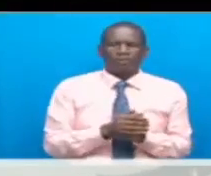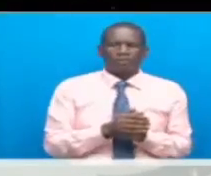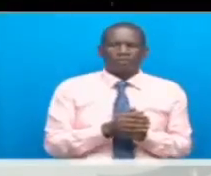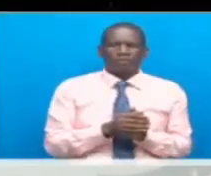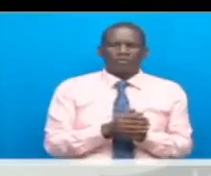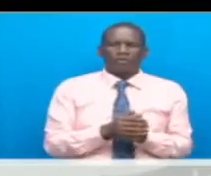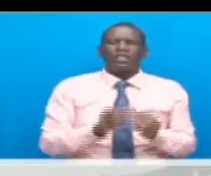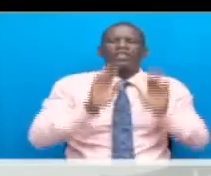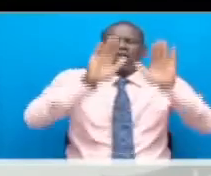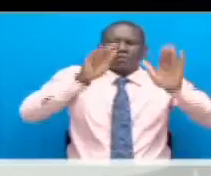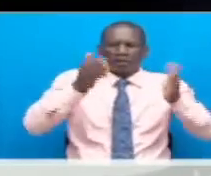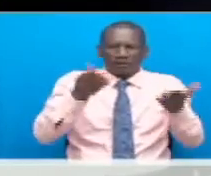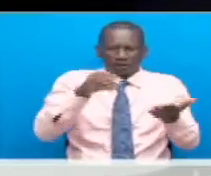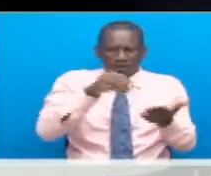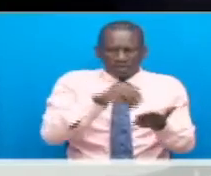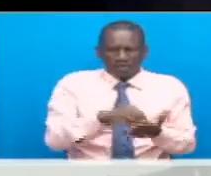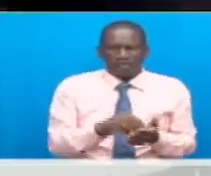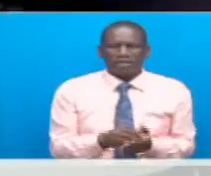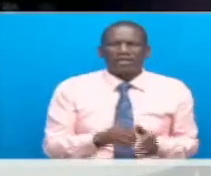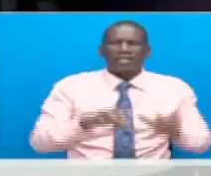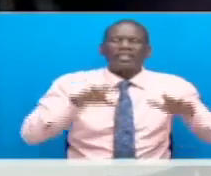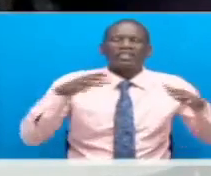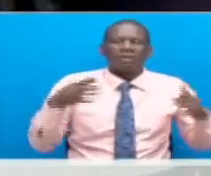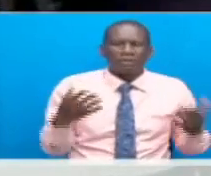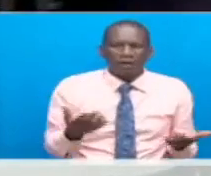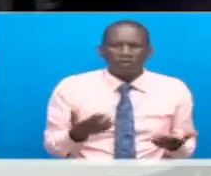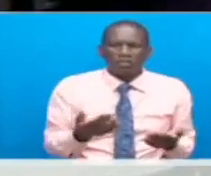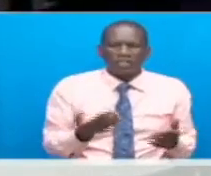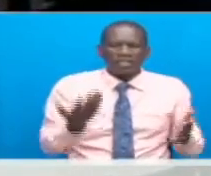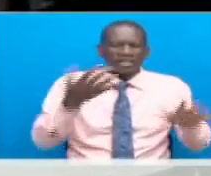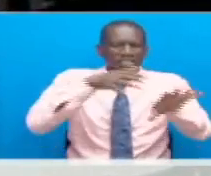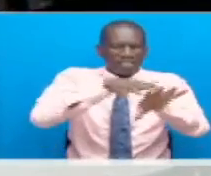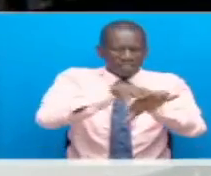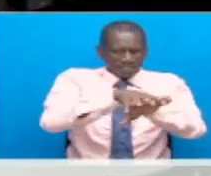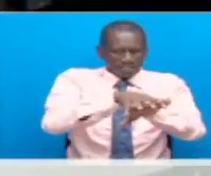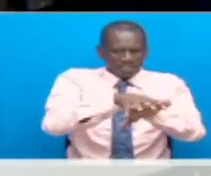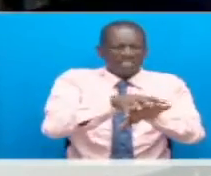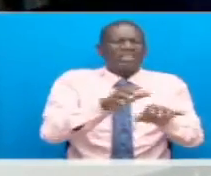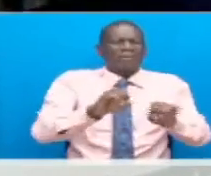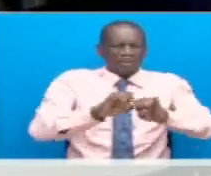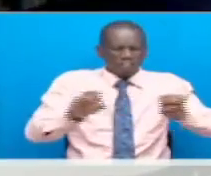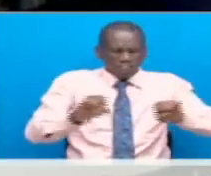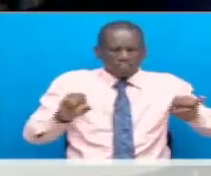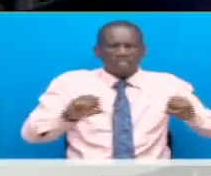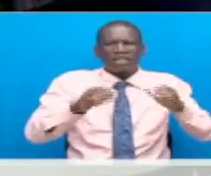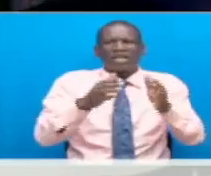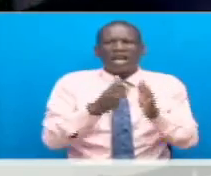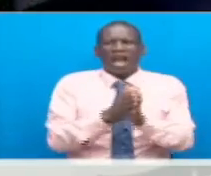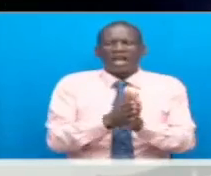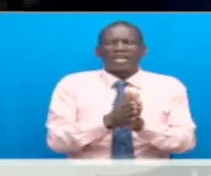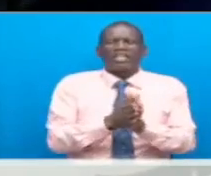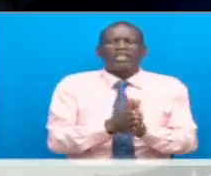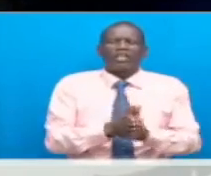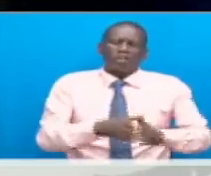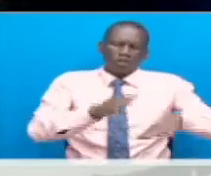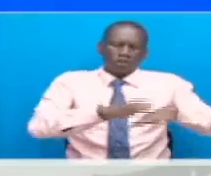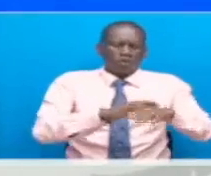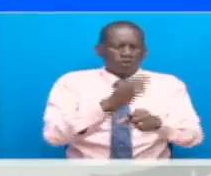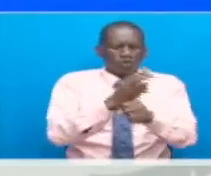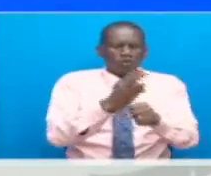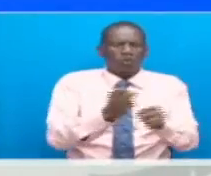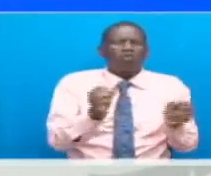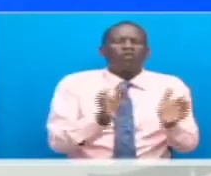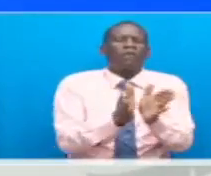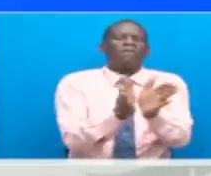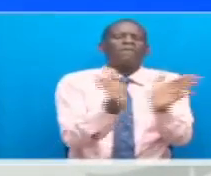Most importantly, it's about integrity and the prudent use of